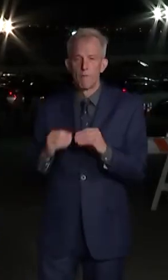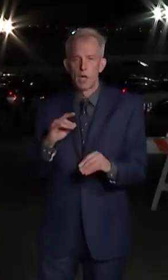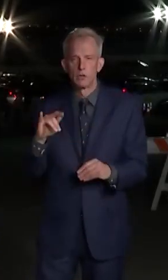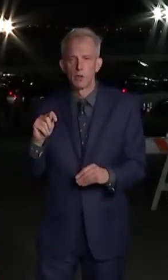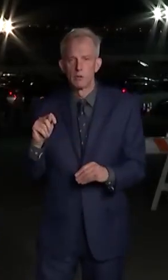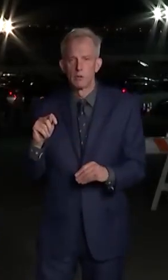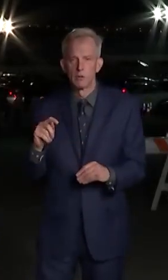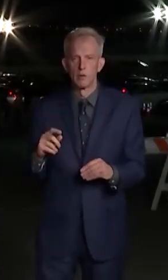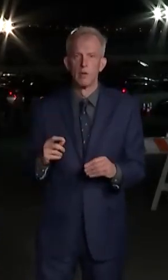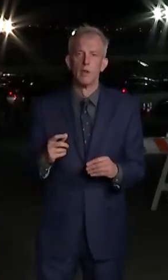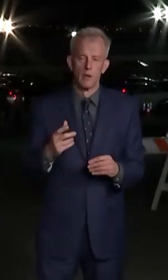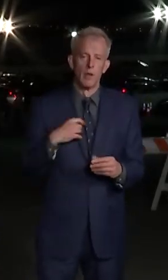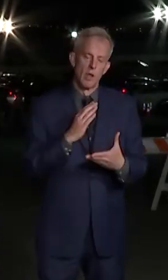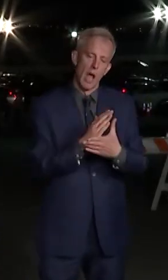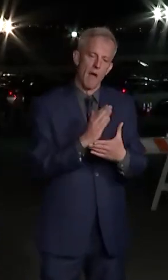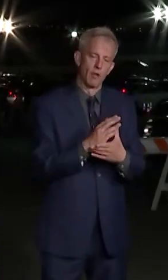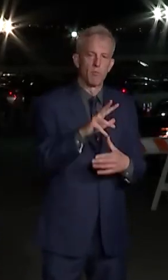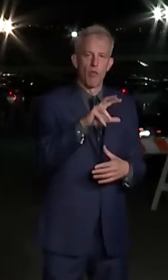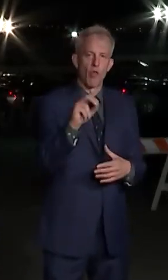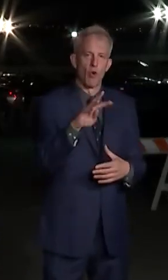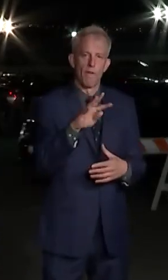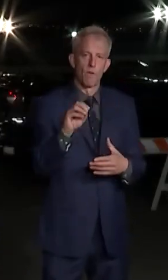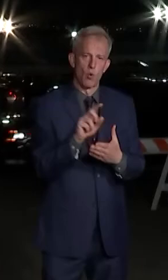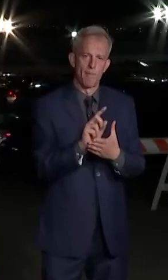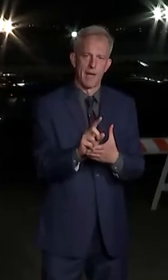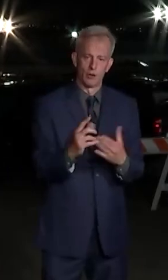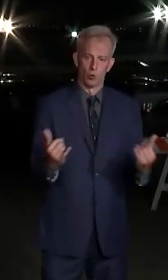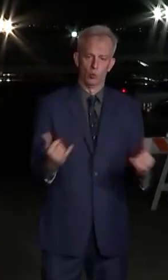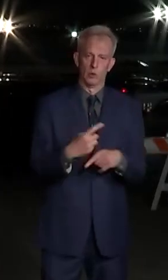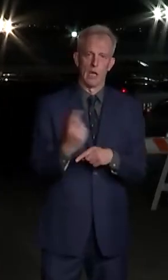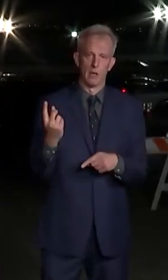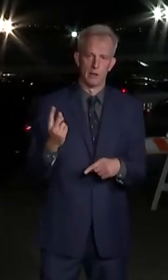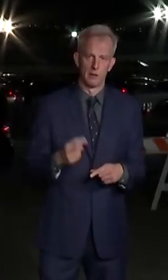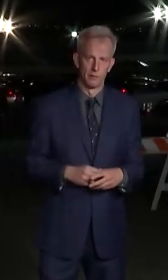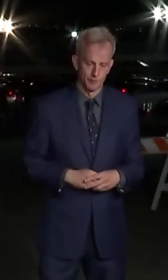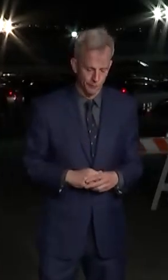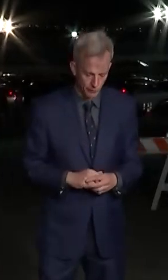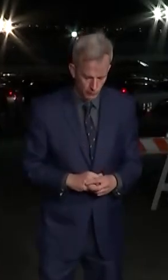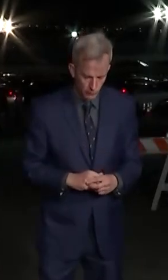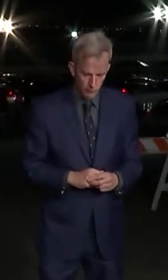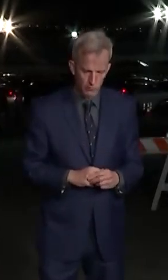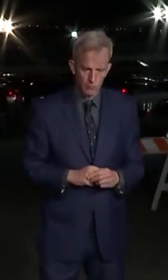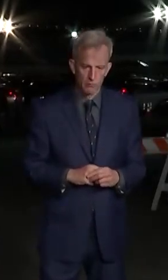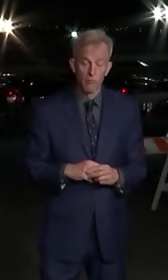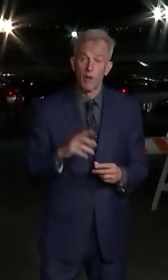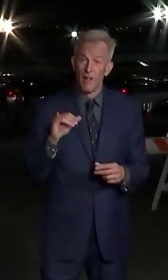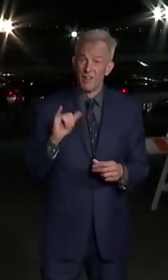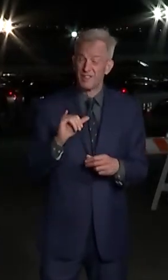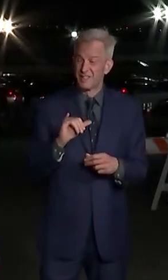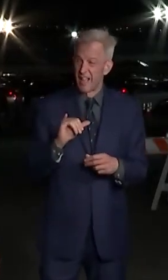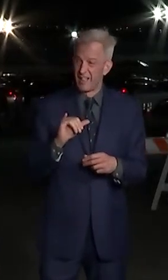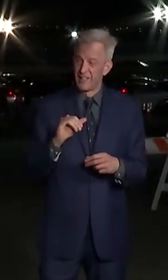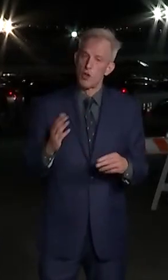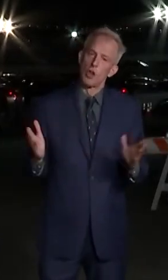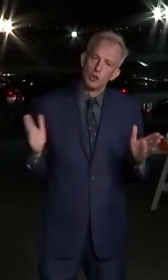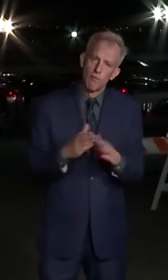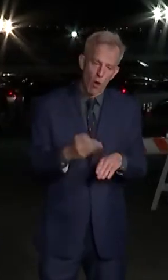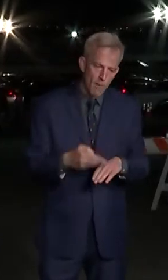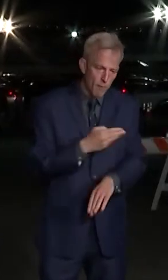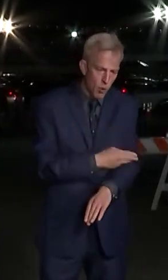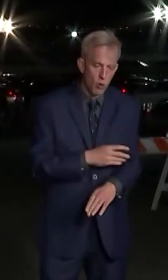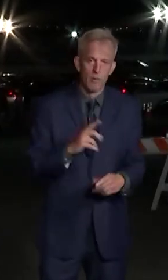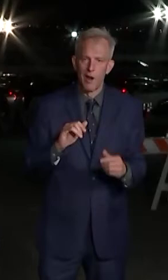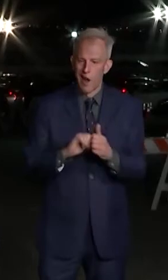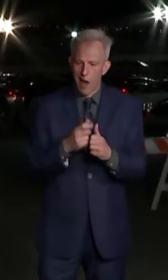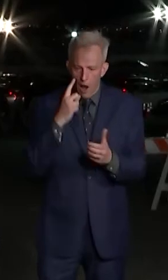it is averaged 30 to 40 minutes at a site that didn't even exist before. So it's about those small improvements. It's about where we put the cones. It's about how we